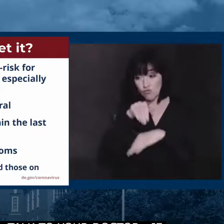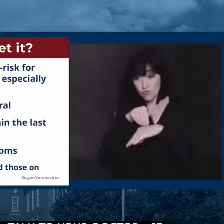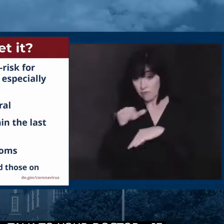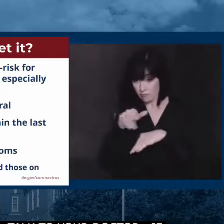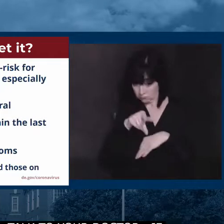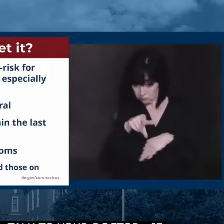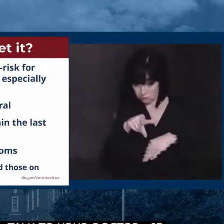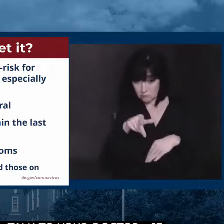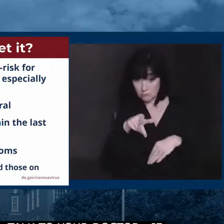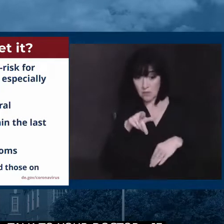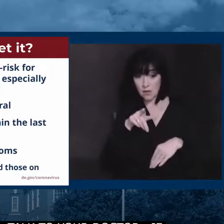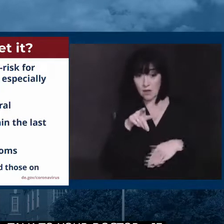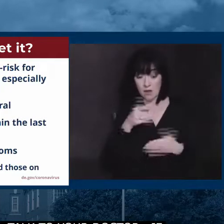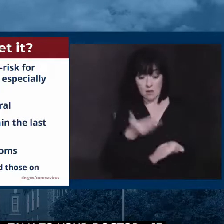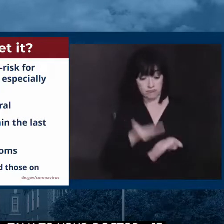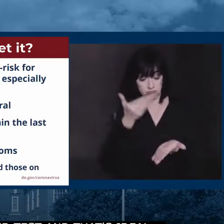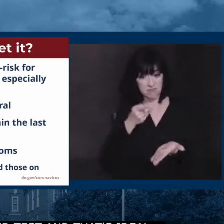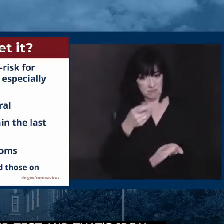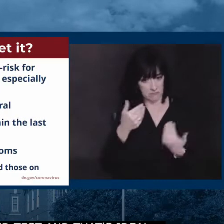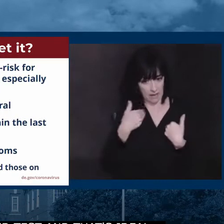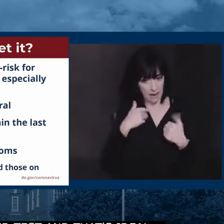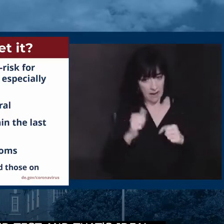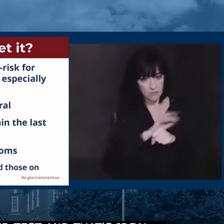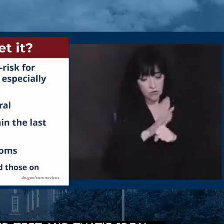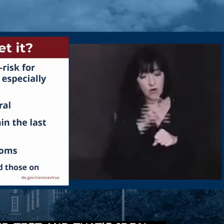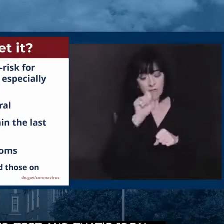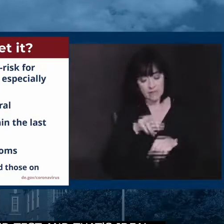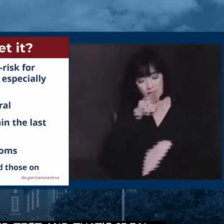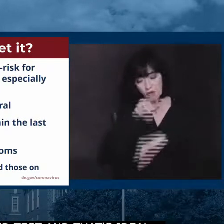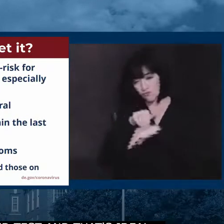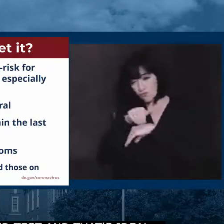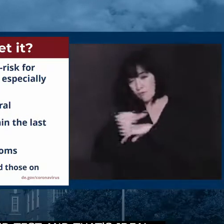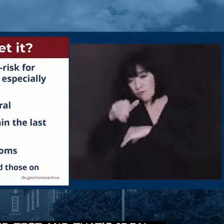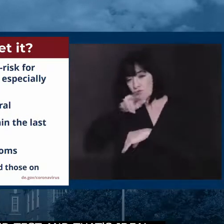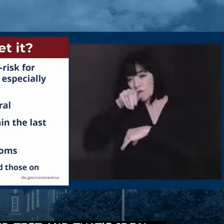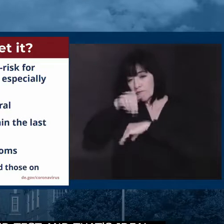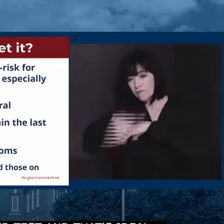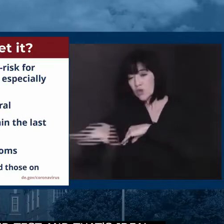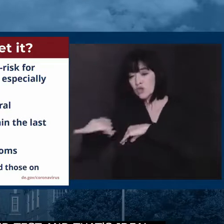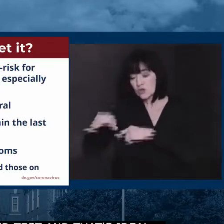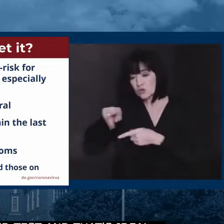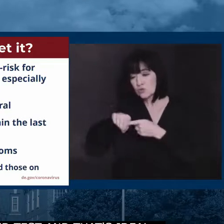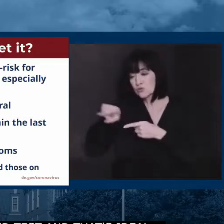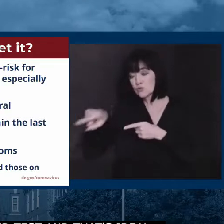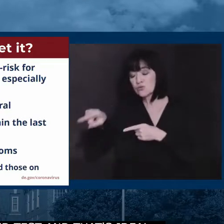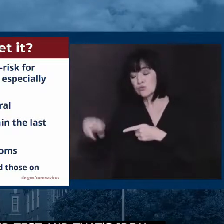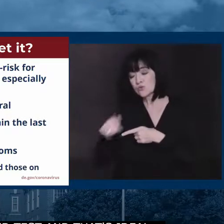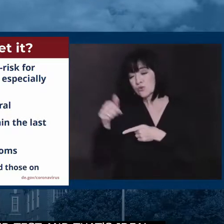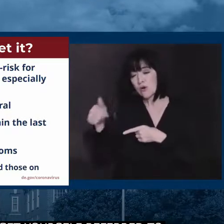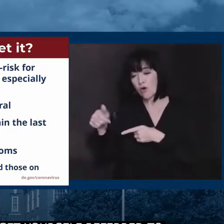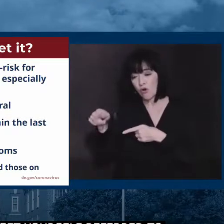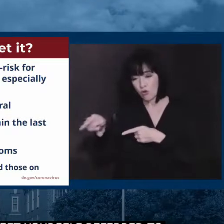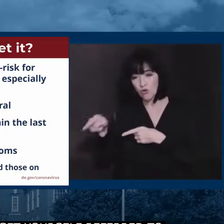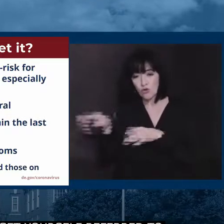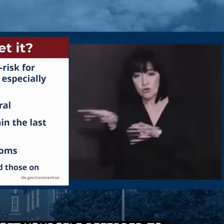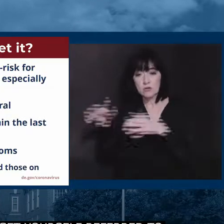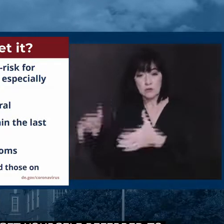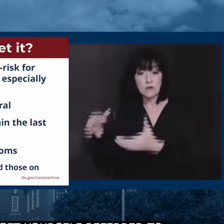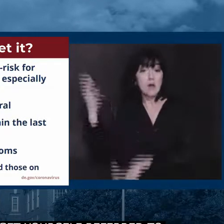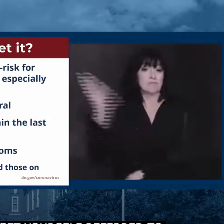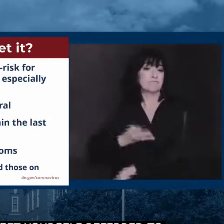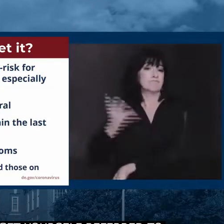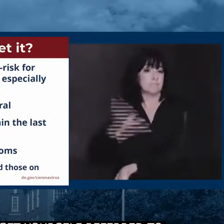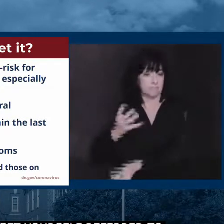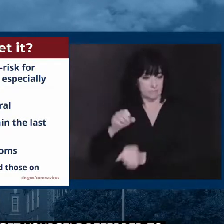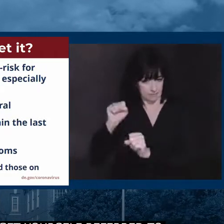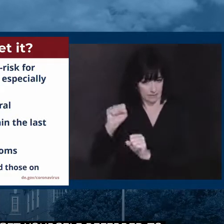infusion site so you can get this treatment. Now, people only qualify if they've had a positive test